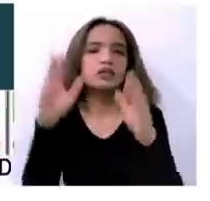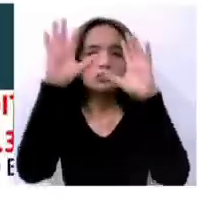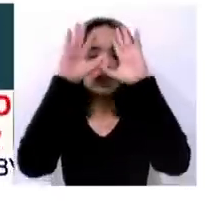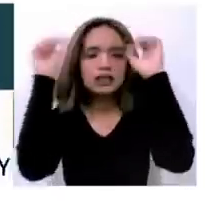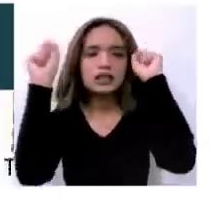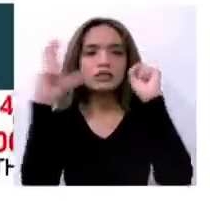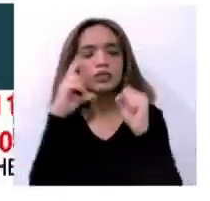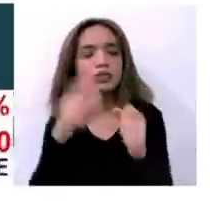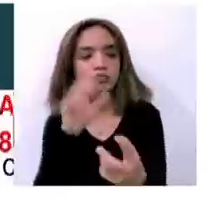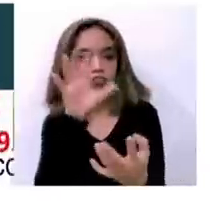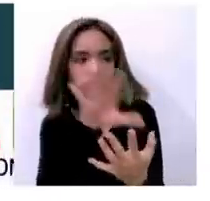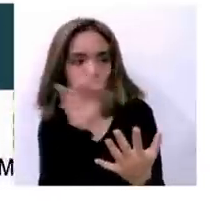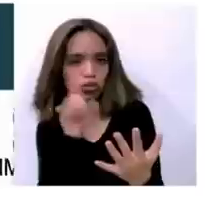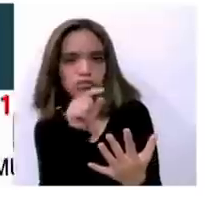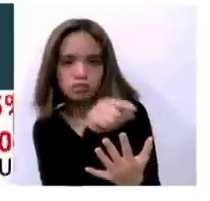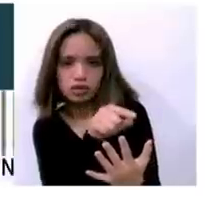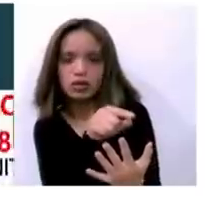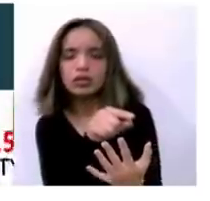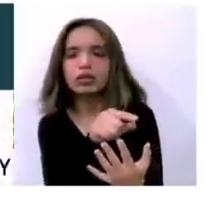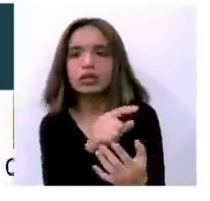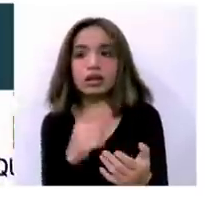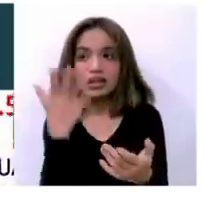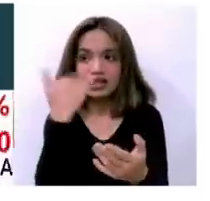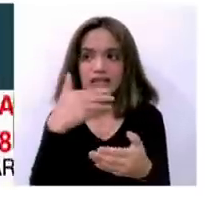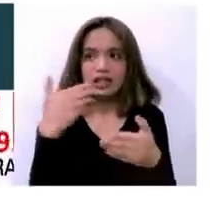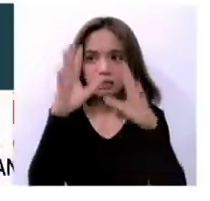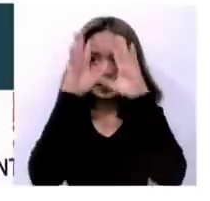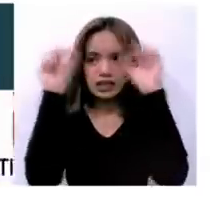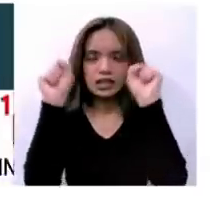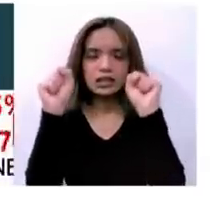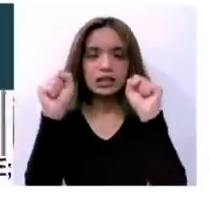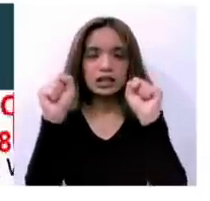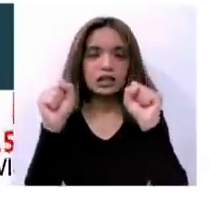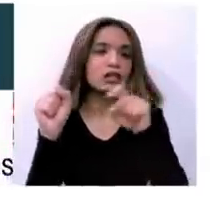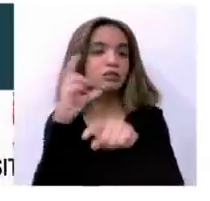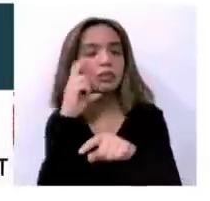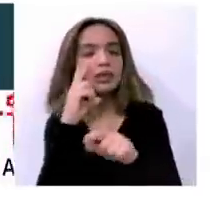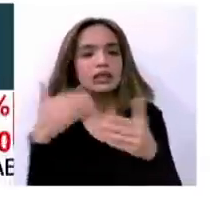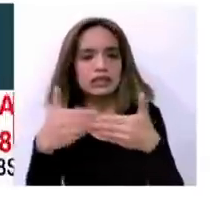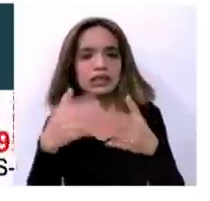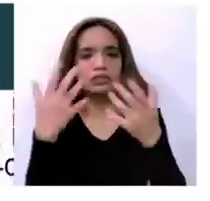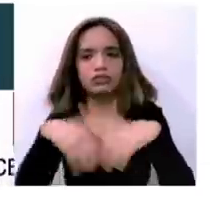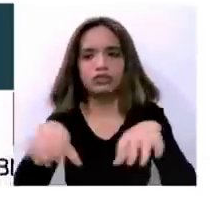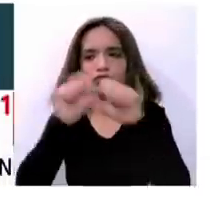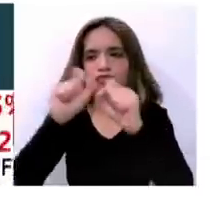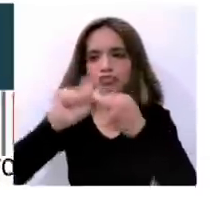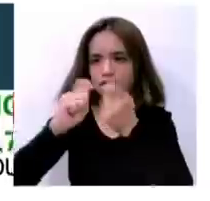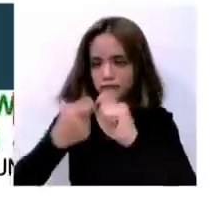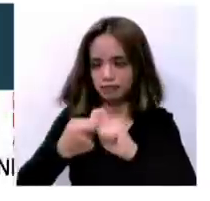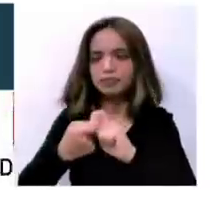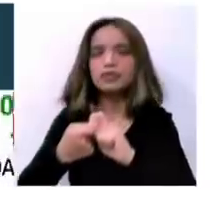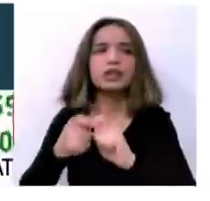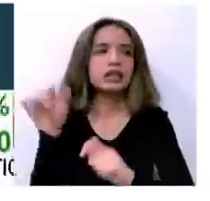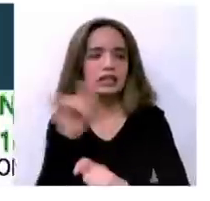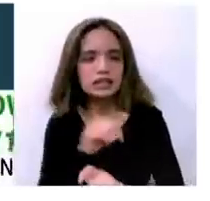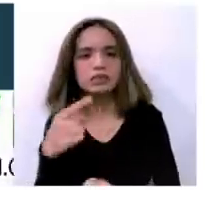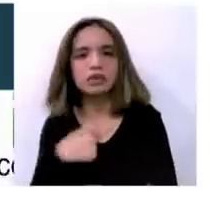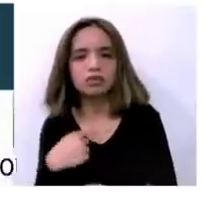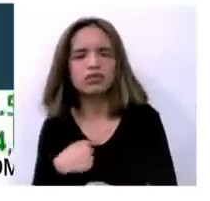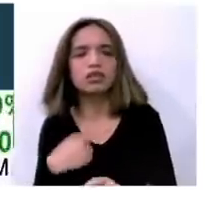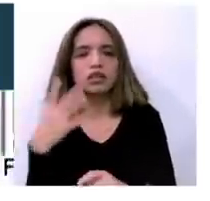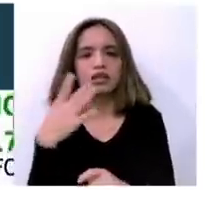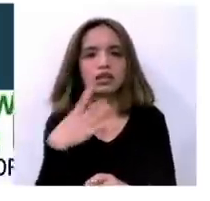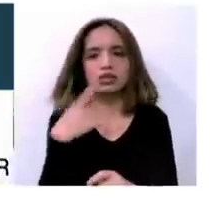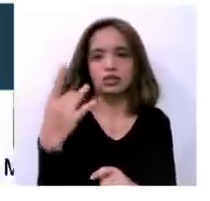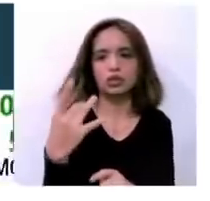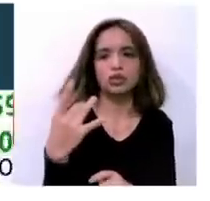President Duterte's term is about to end. No? So that is not a problem whatsoever. in the same way that I was also appointed by President